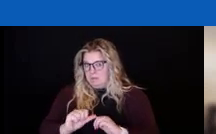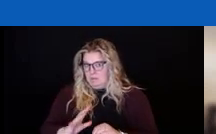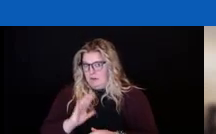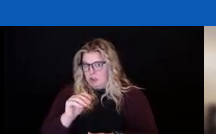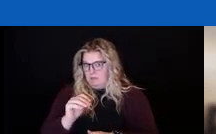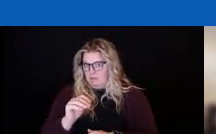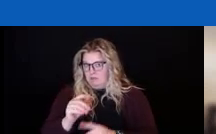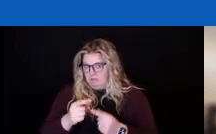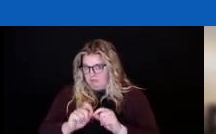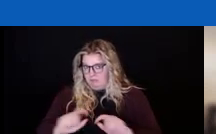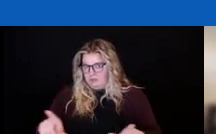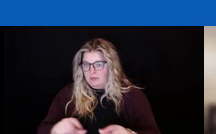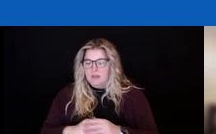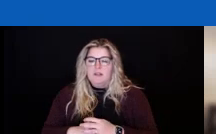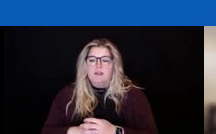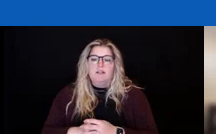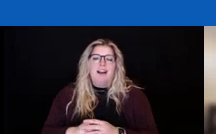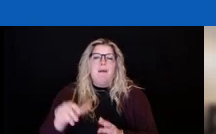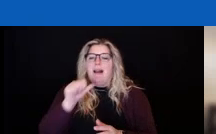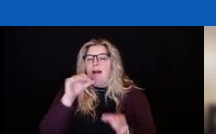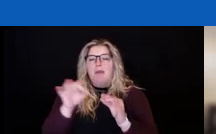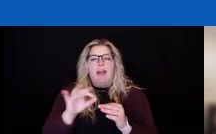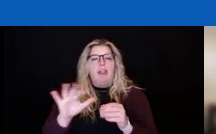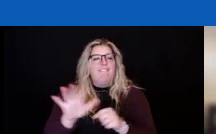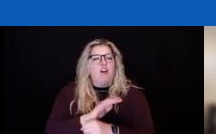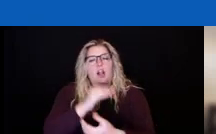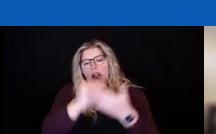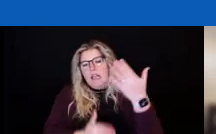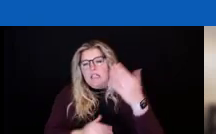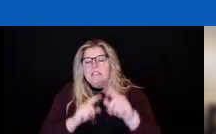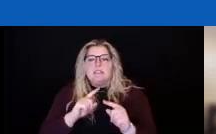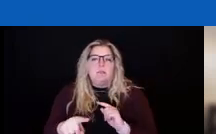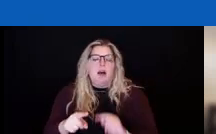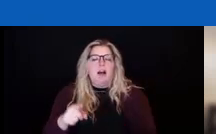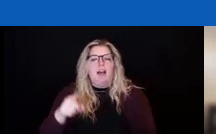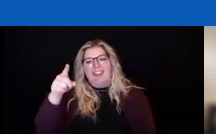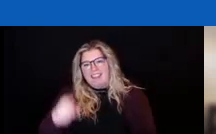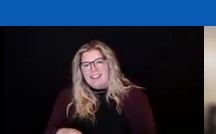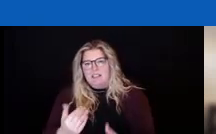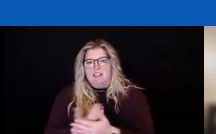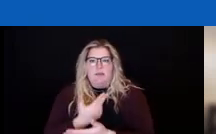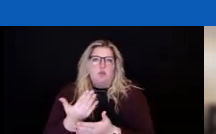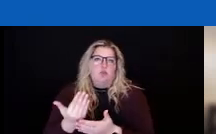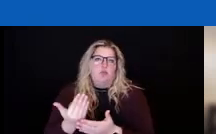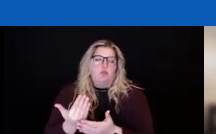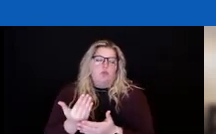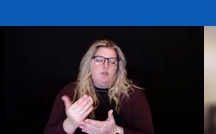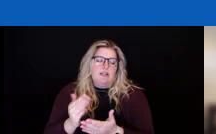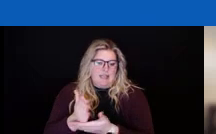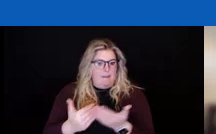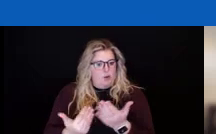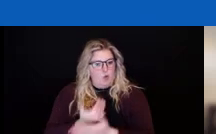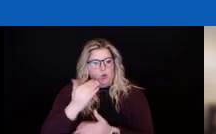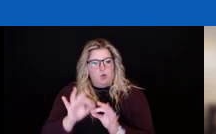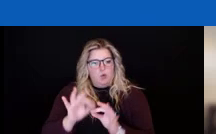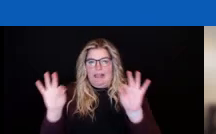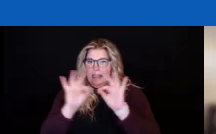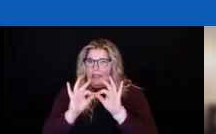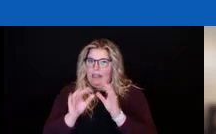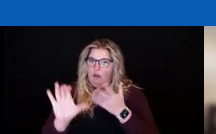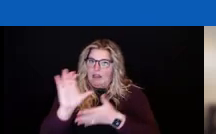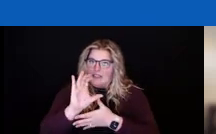I won't go through the full list here. But we've highlighted some of the key new criteria that are included in